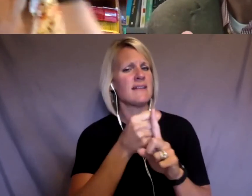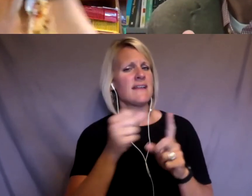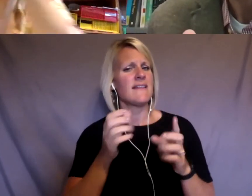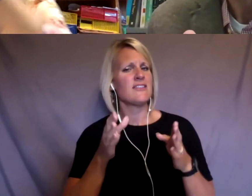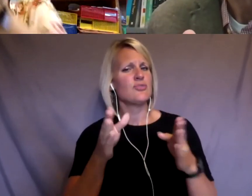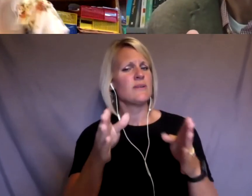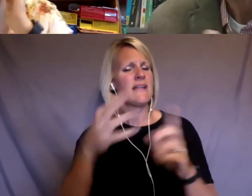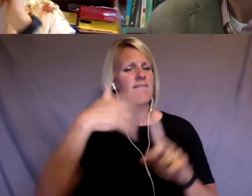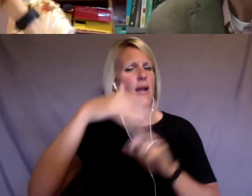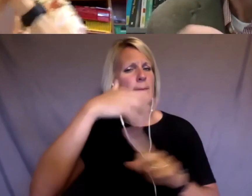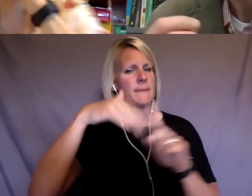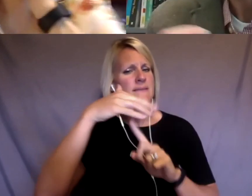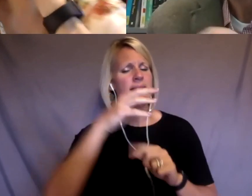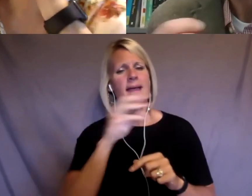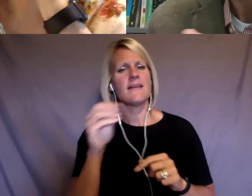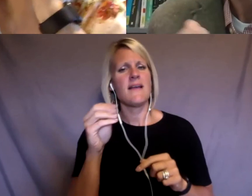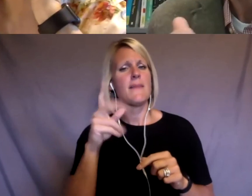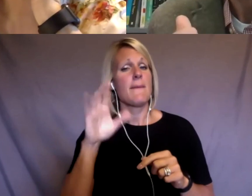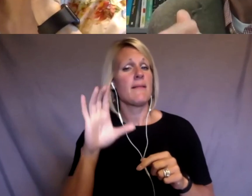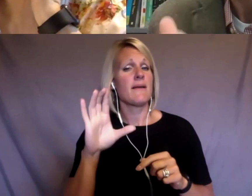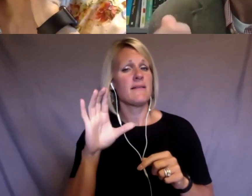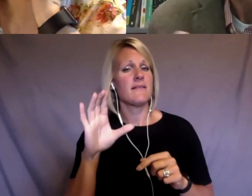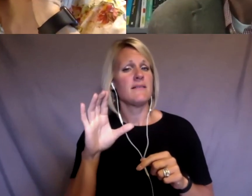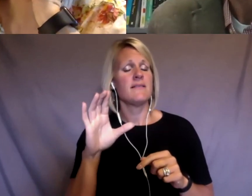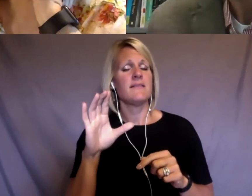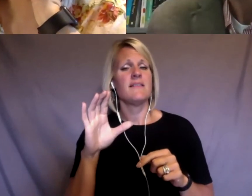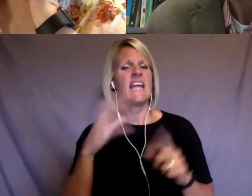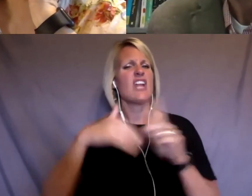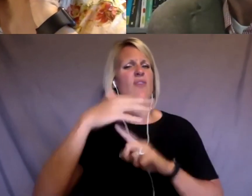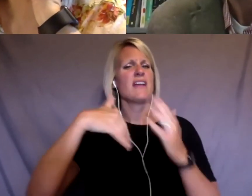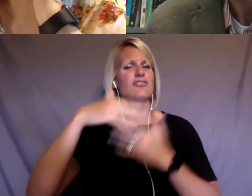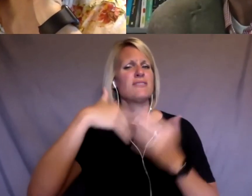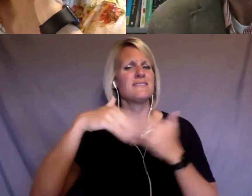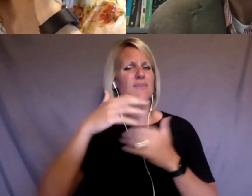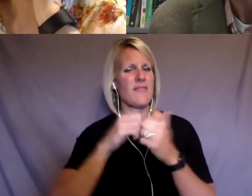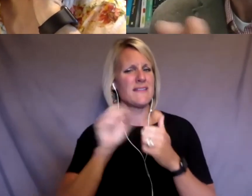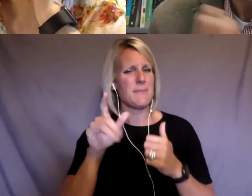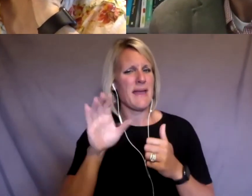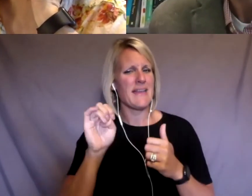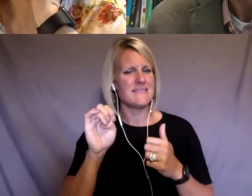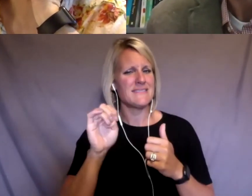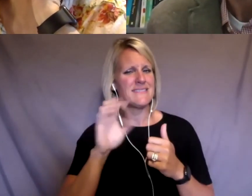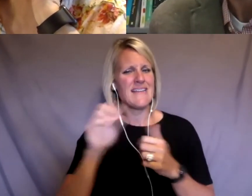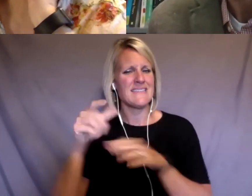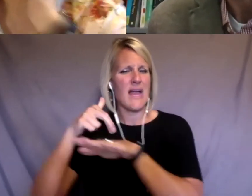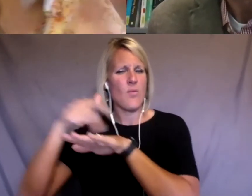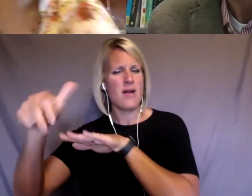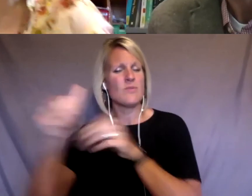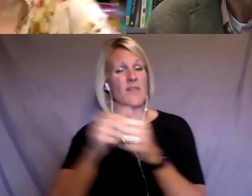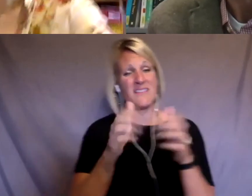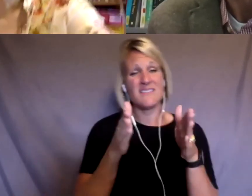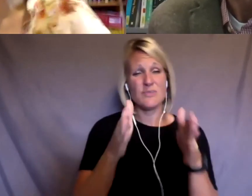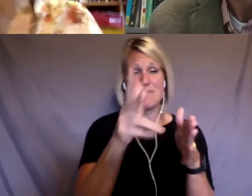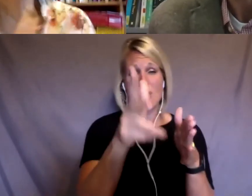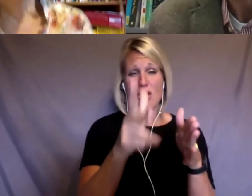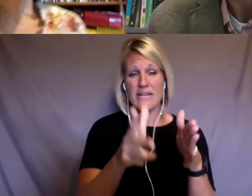environment and the public interactions through space along sidewalks. So I wondered if you have a comment about street parking and